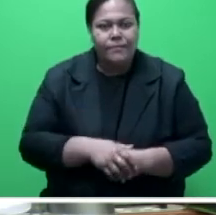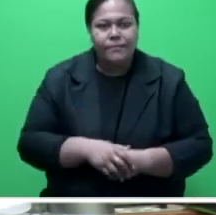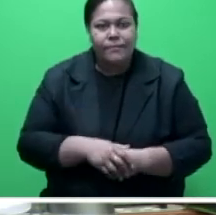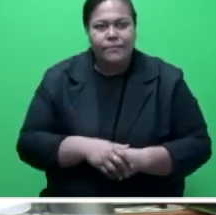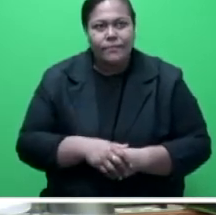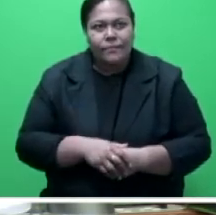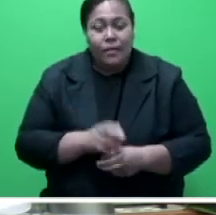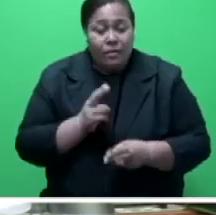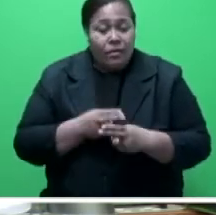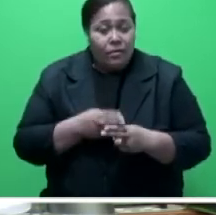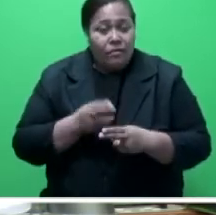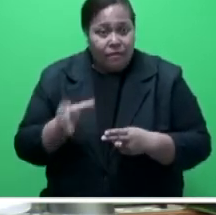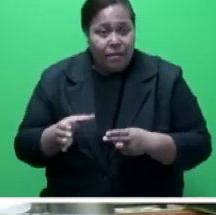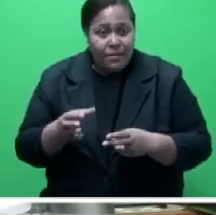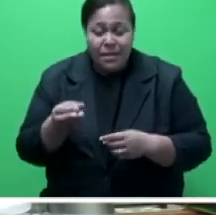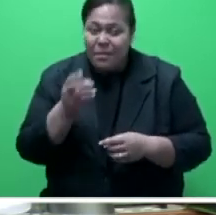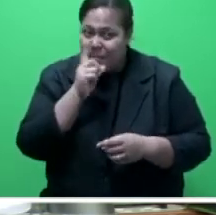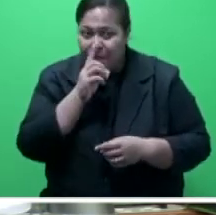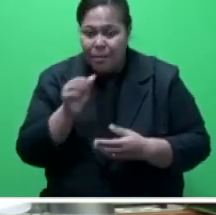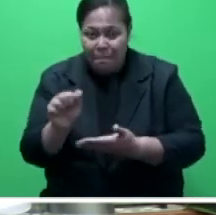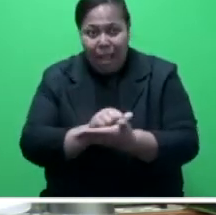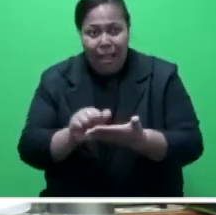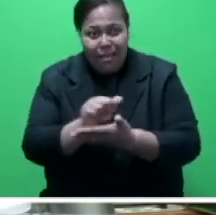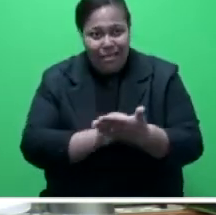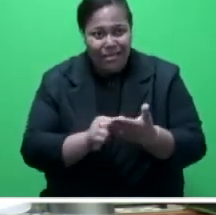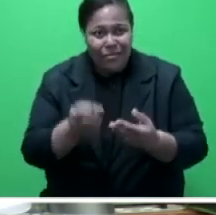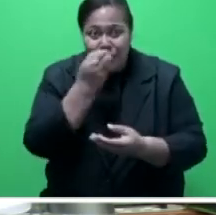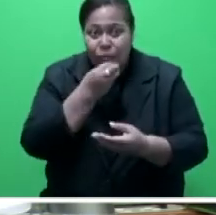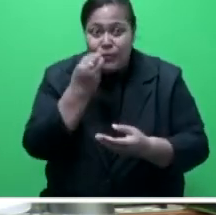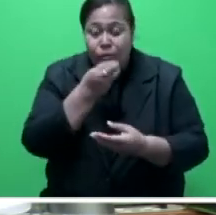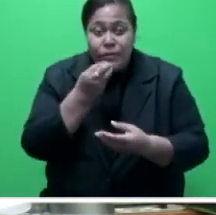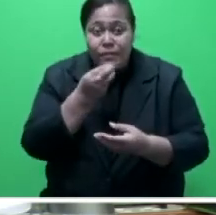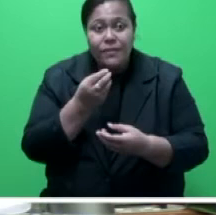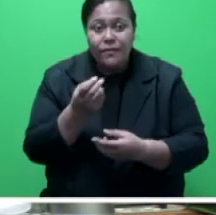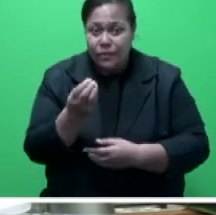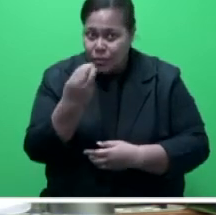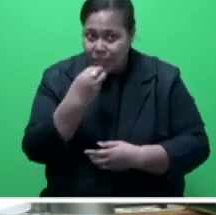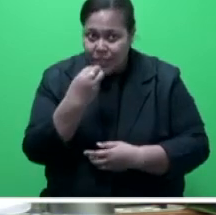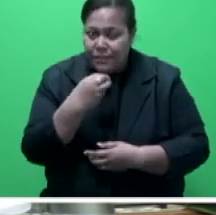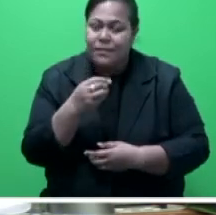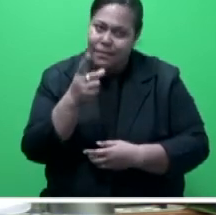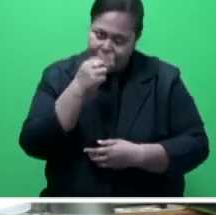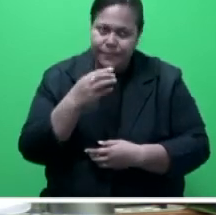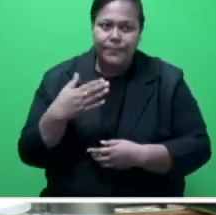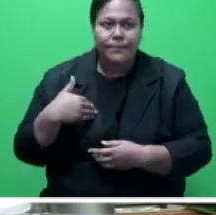farmers, consumers who are using vegetable products which are grown using